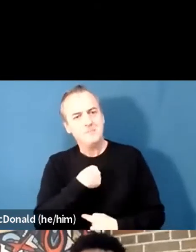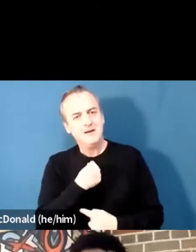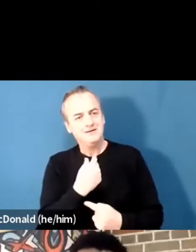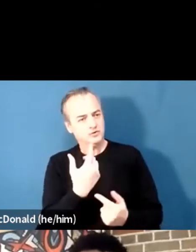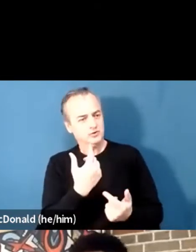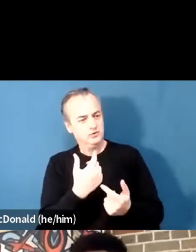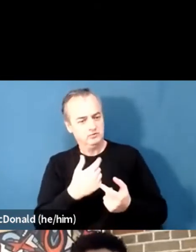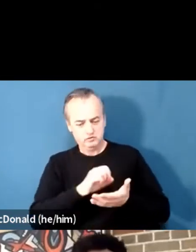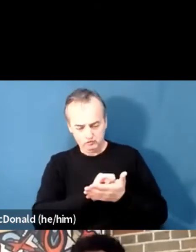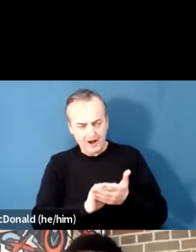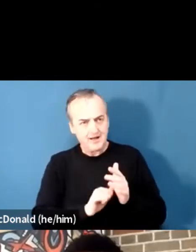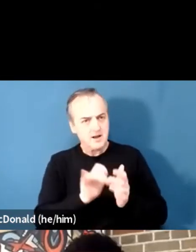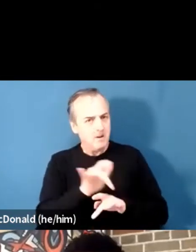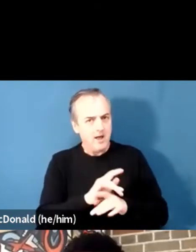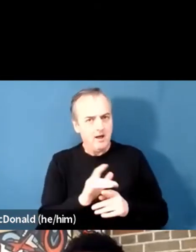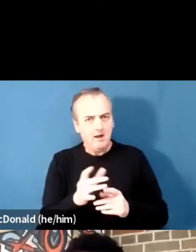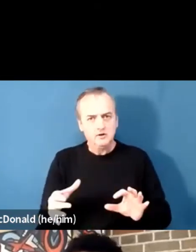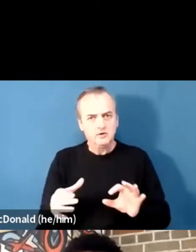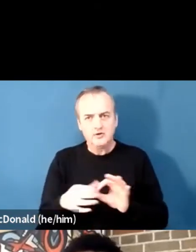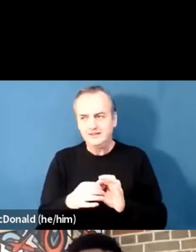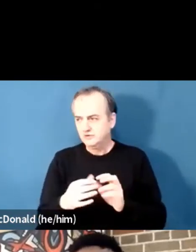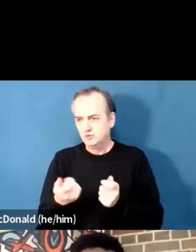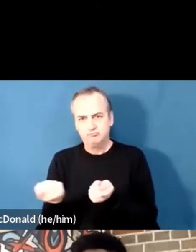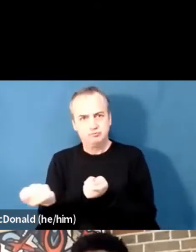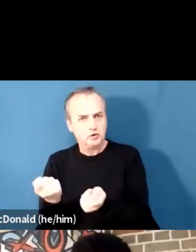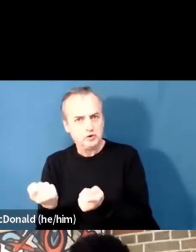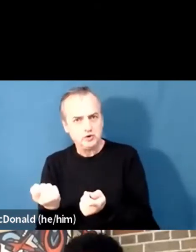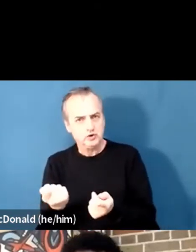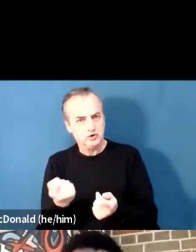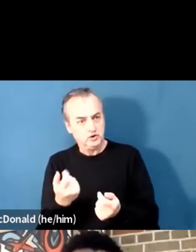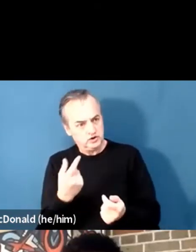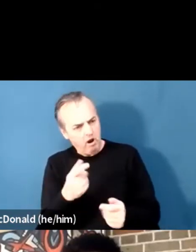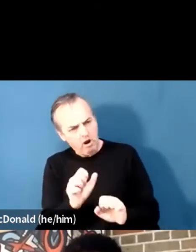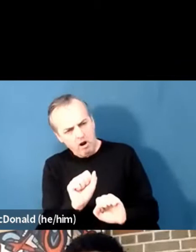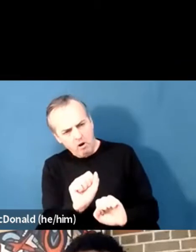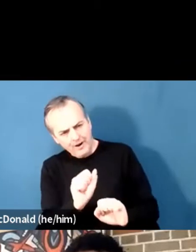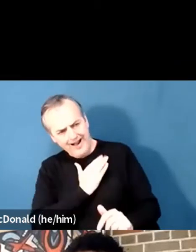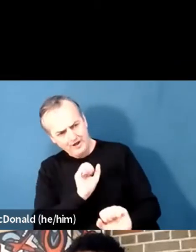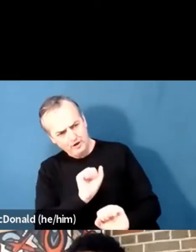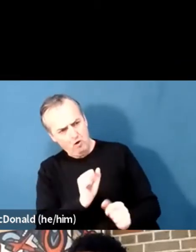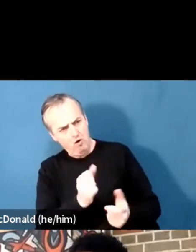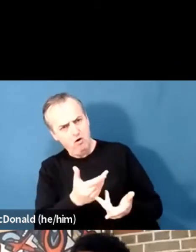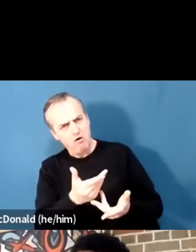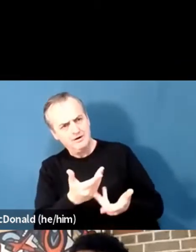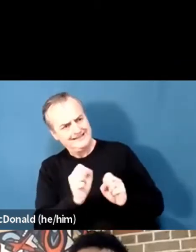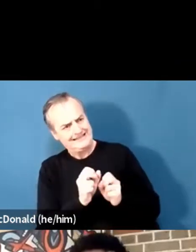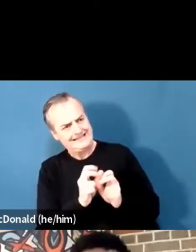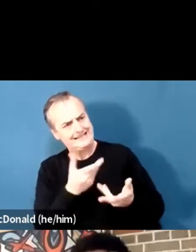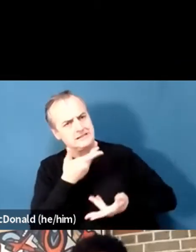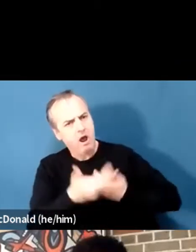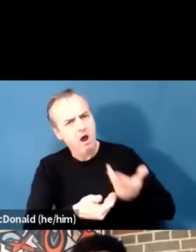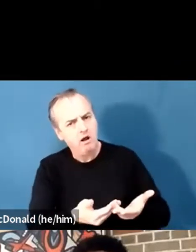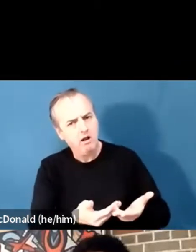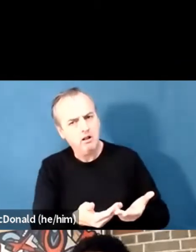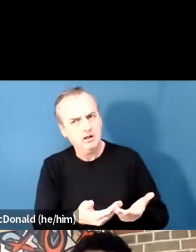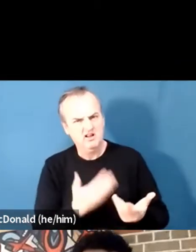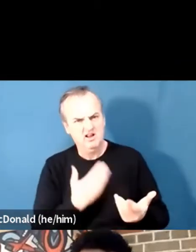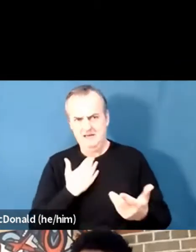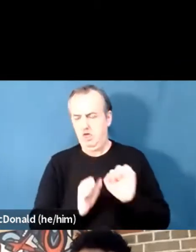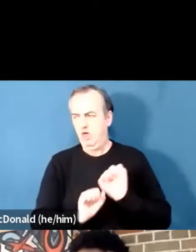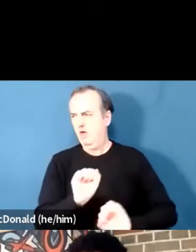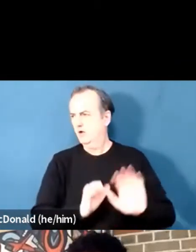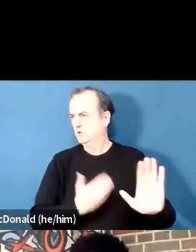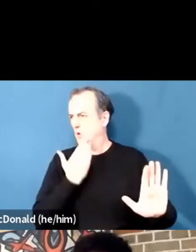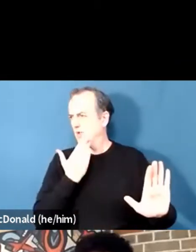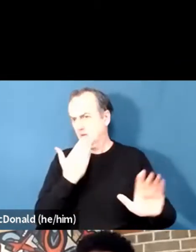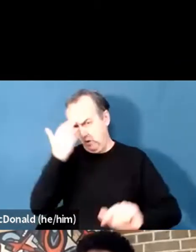was nothing to do with a comp, nothing to do with a production. It was just, we think you've got a way of telling stories and a voice. I think I'd resisted that for a while because I was so